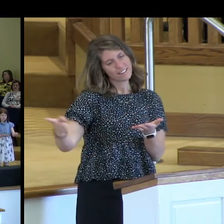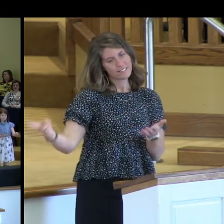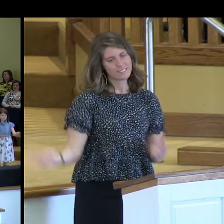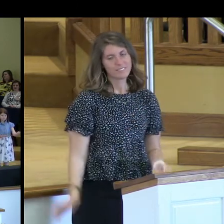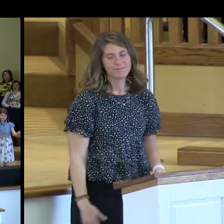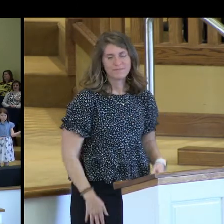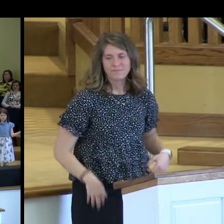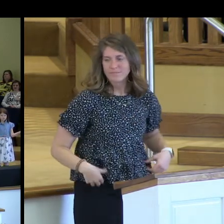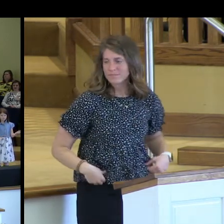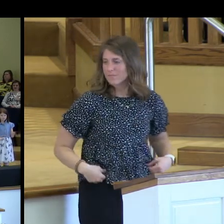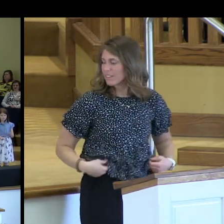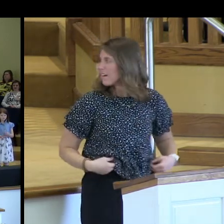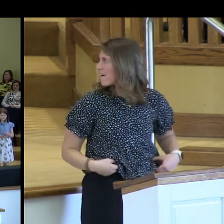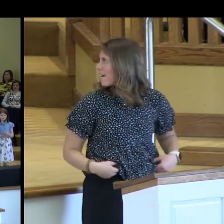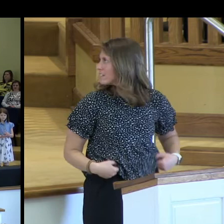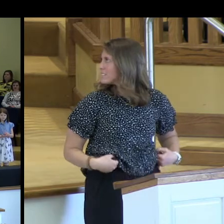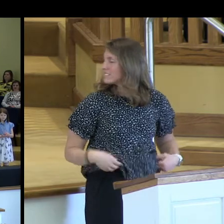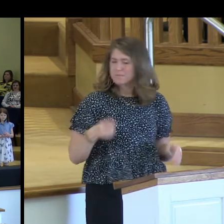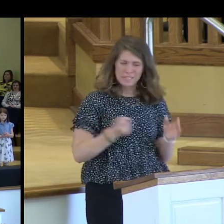fails.